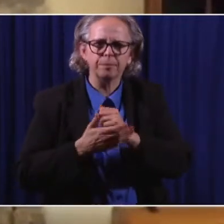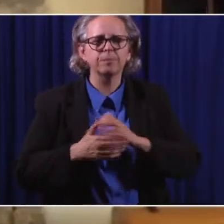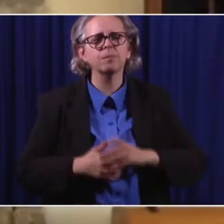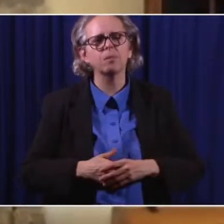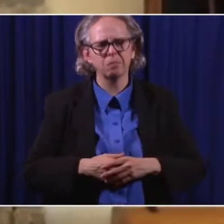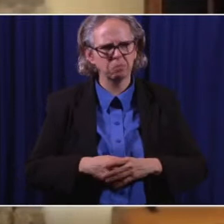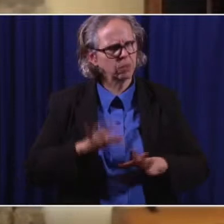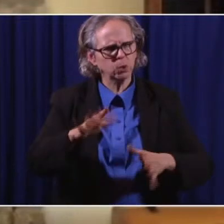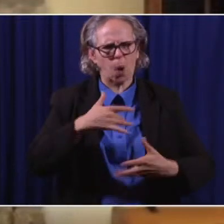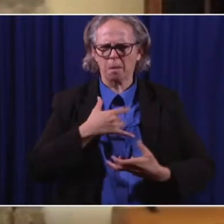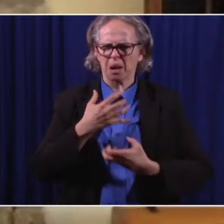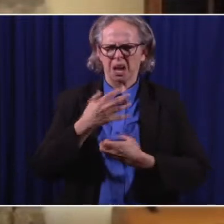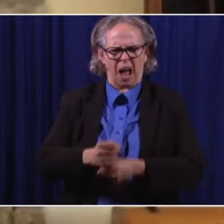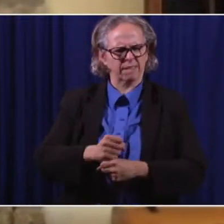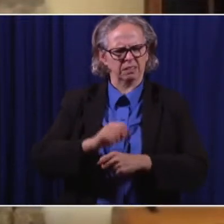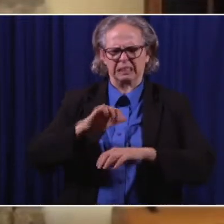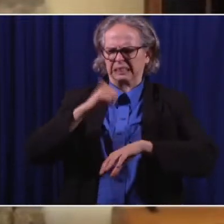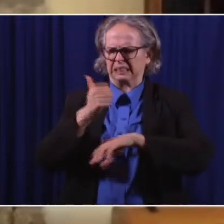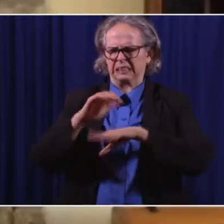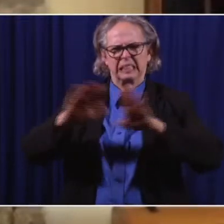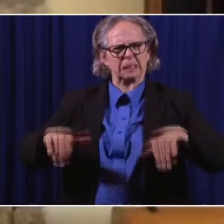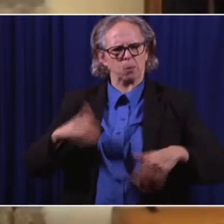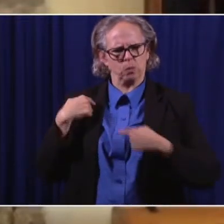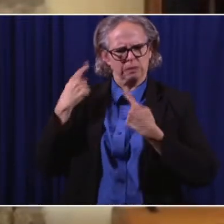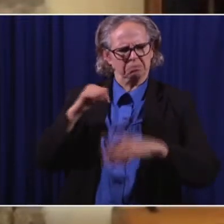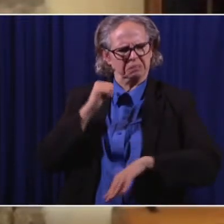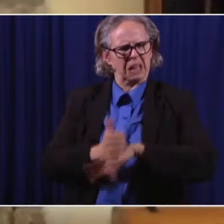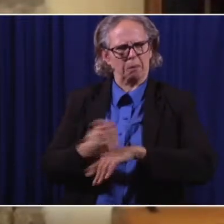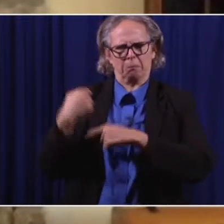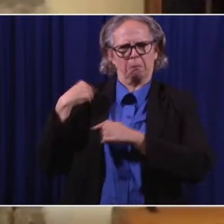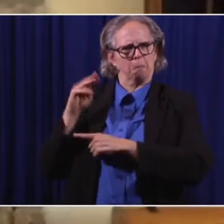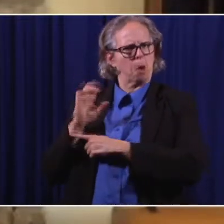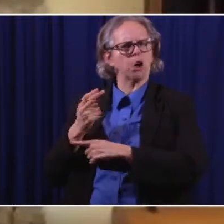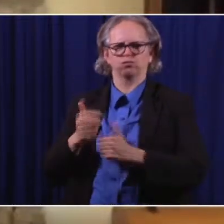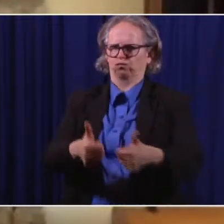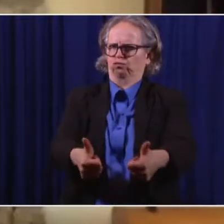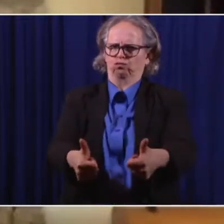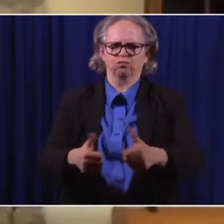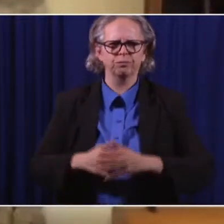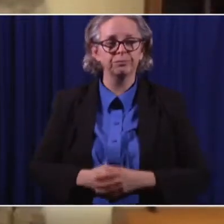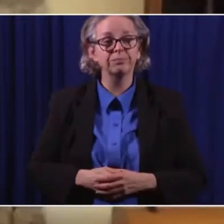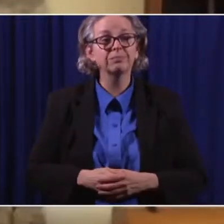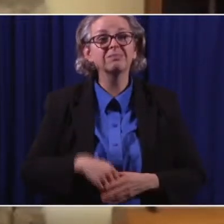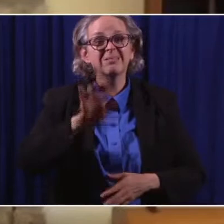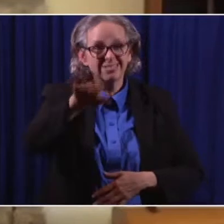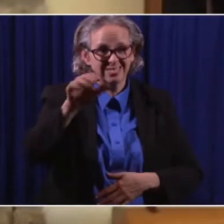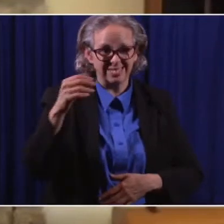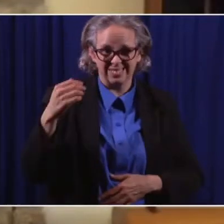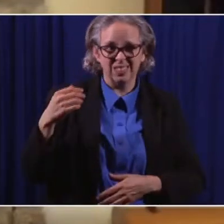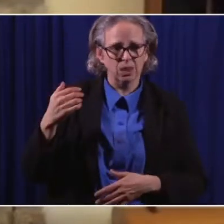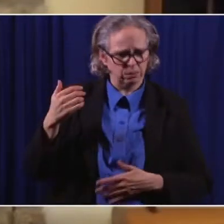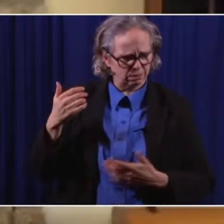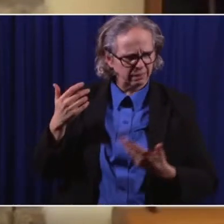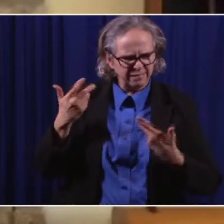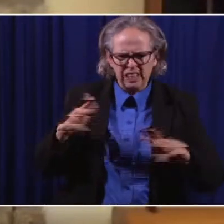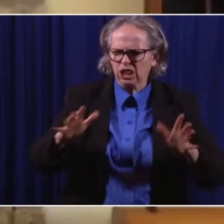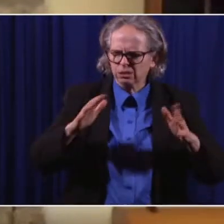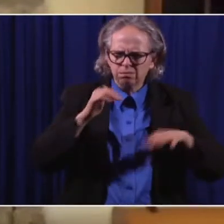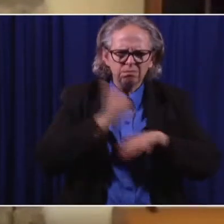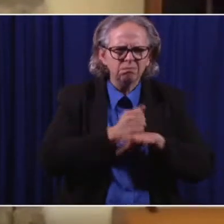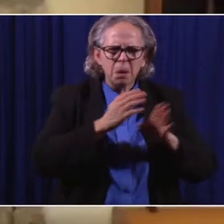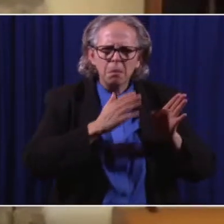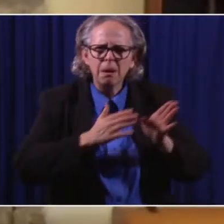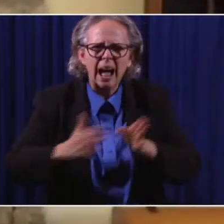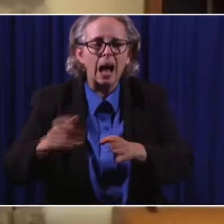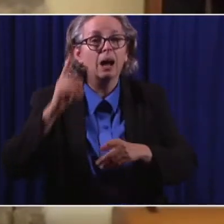up. We had build out and plans for build out, well-defined plans for build